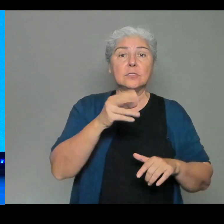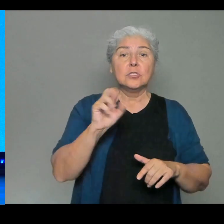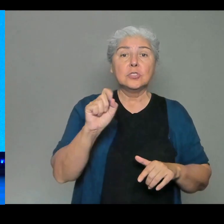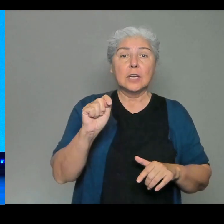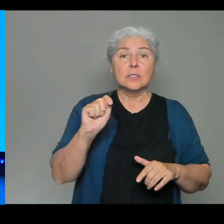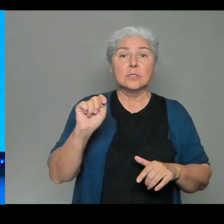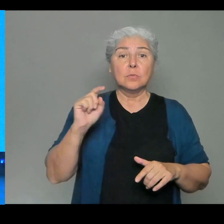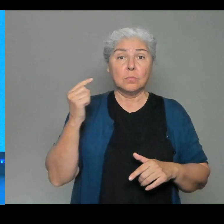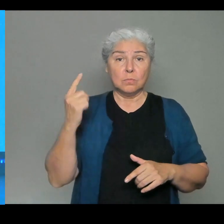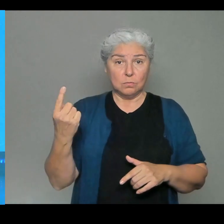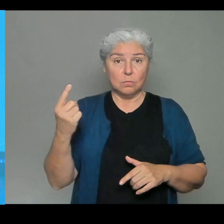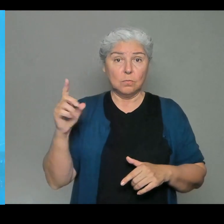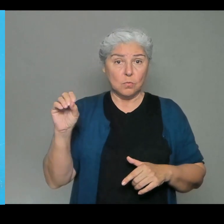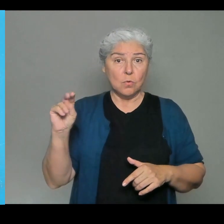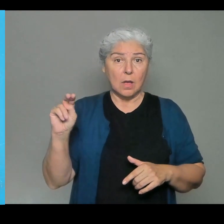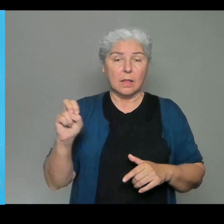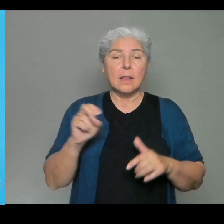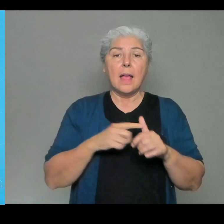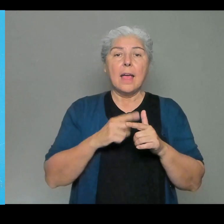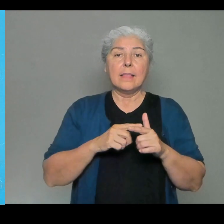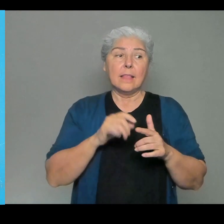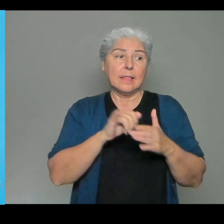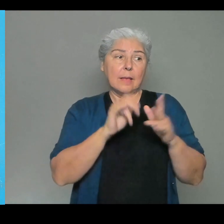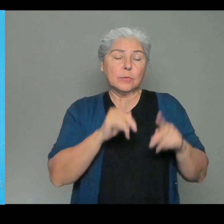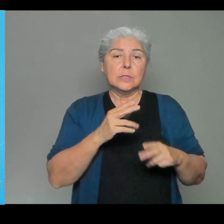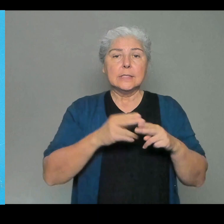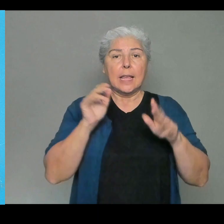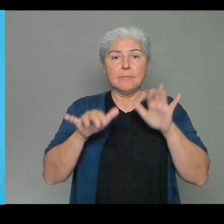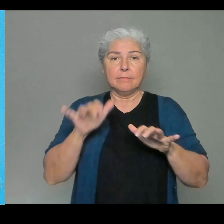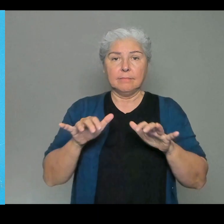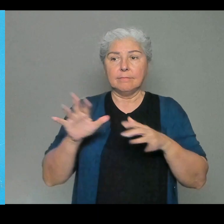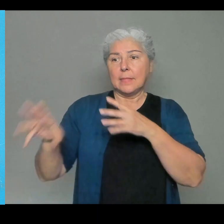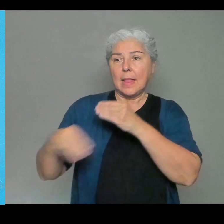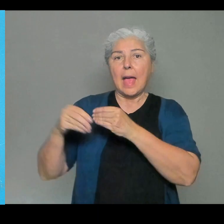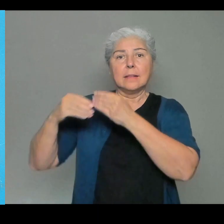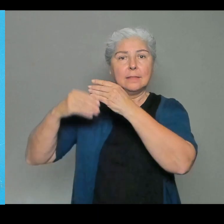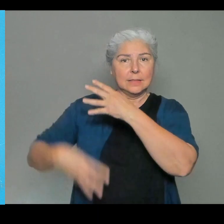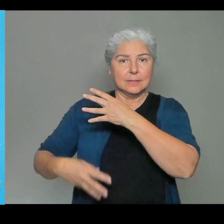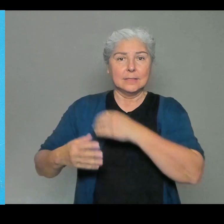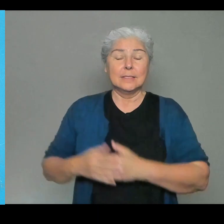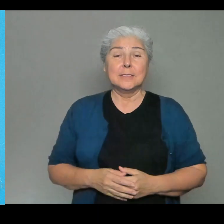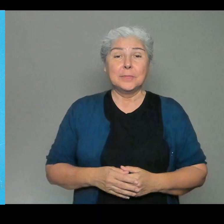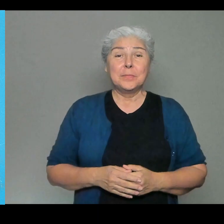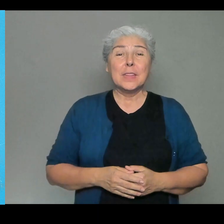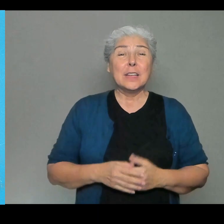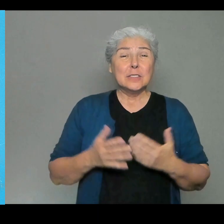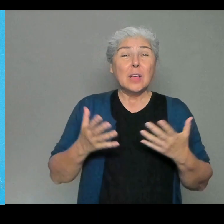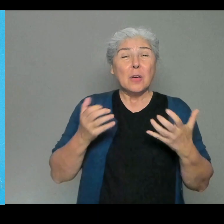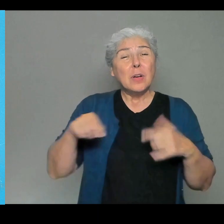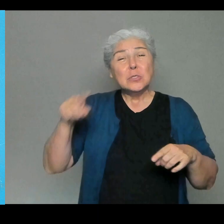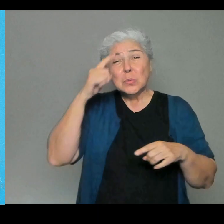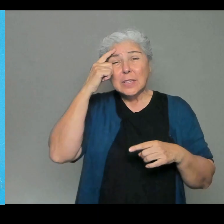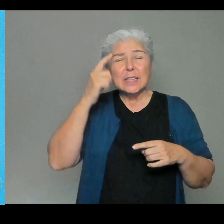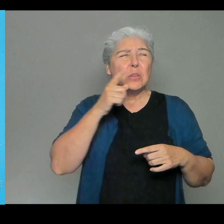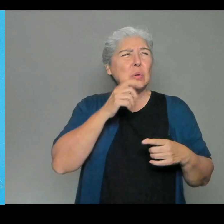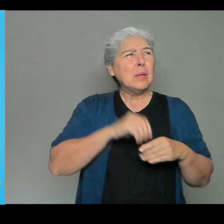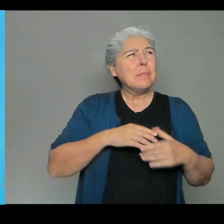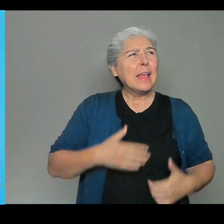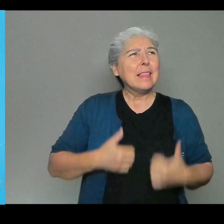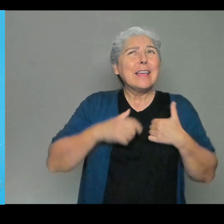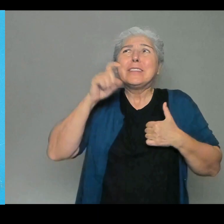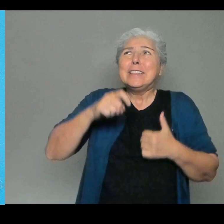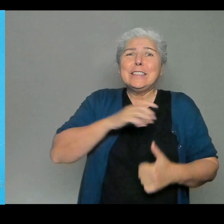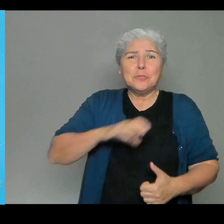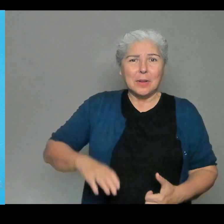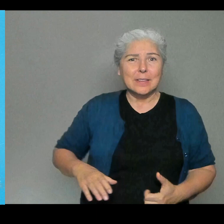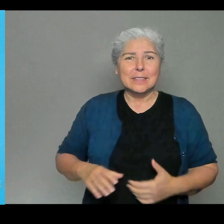put their names on the screen and we'll start praying for them. But I want to encourage all of you to be thinking about, as we pray right now, thinking about someone in